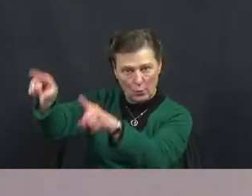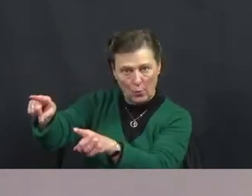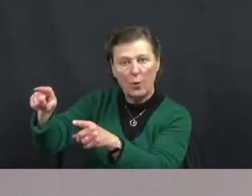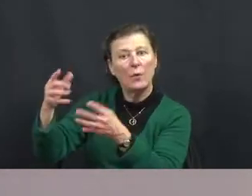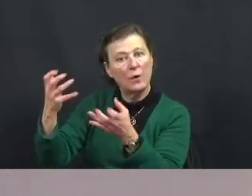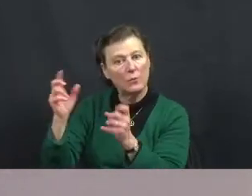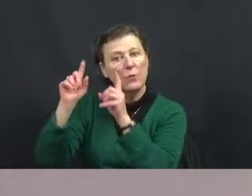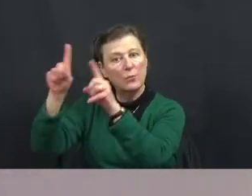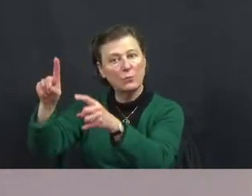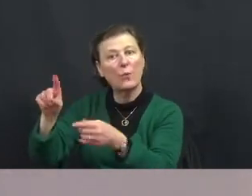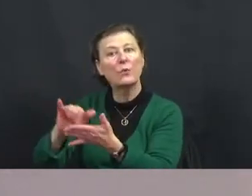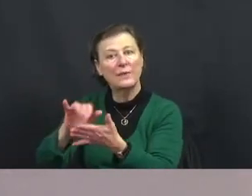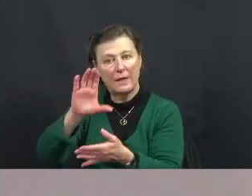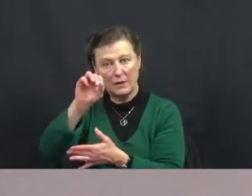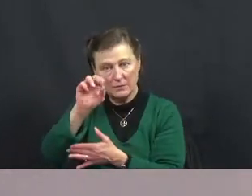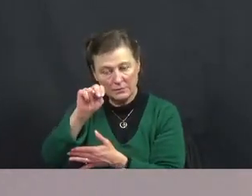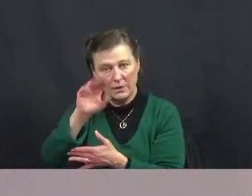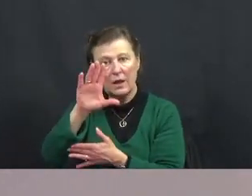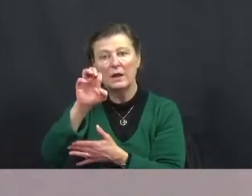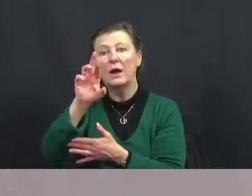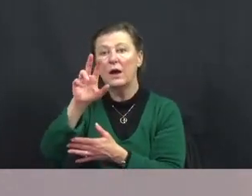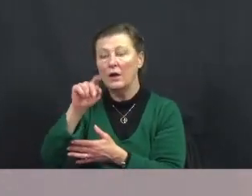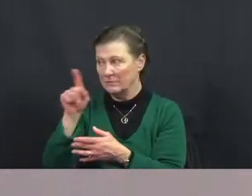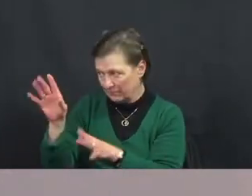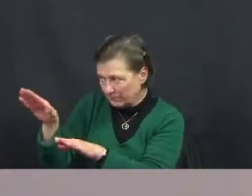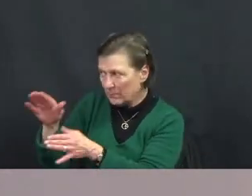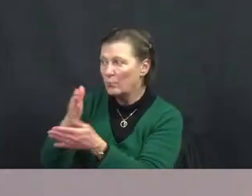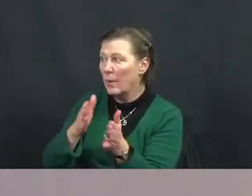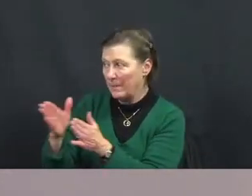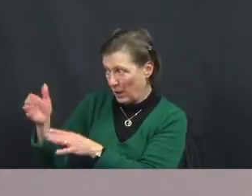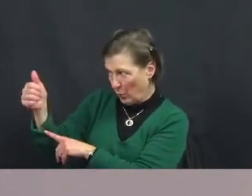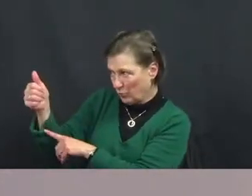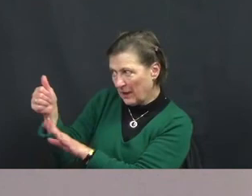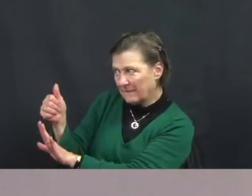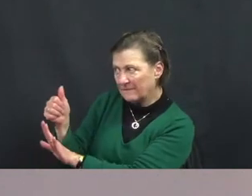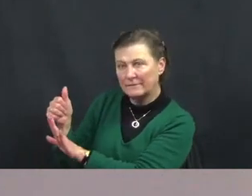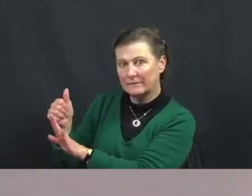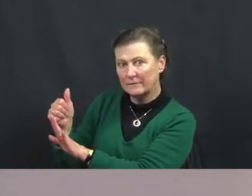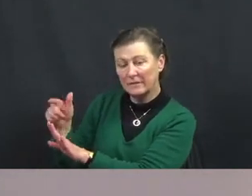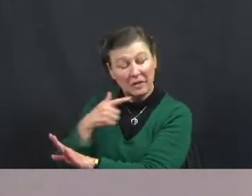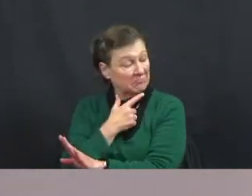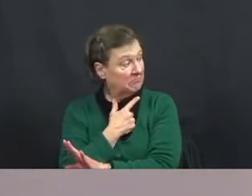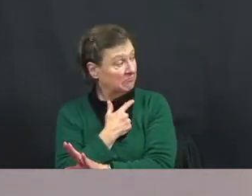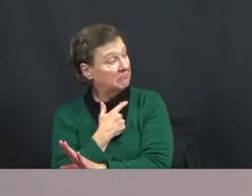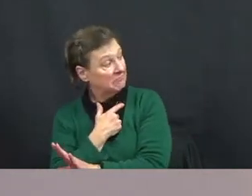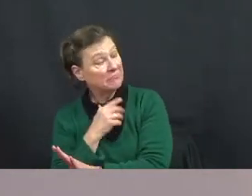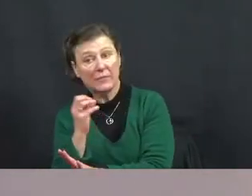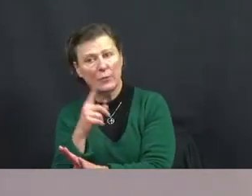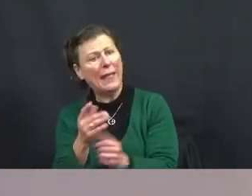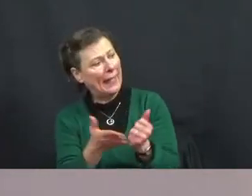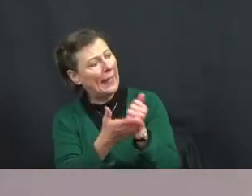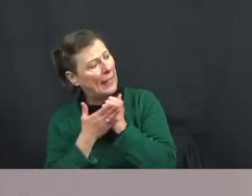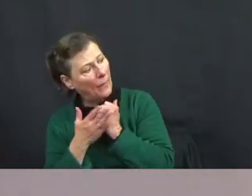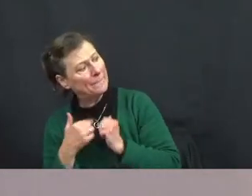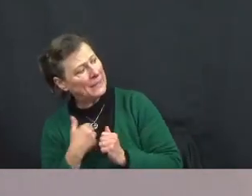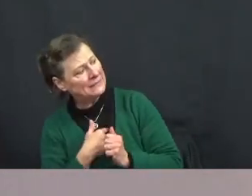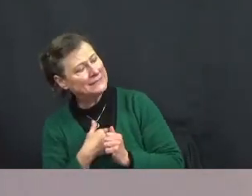going to the concert, and I told them they needed to prepare themselves. And so they said, okay, help us.